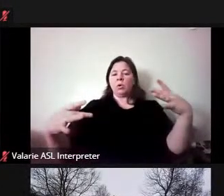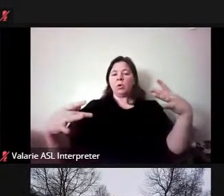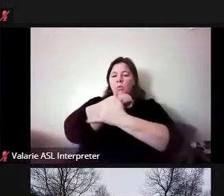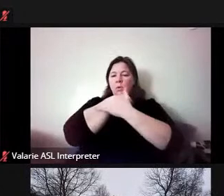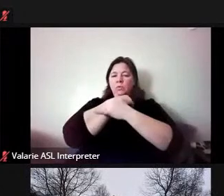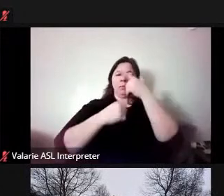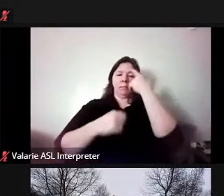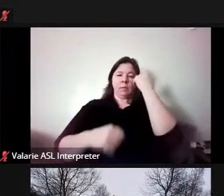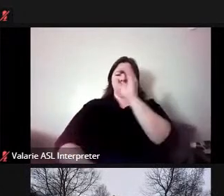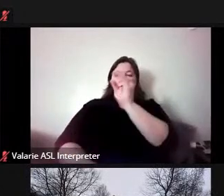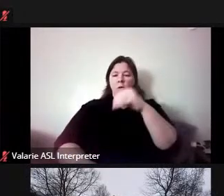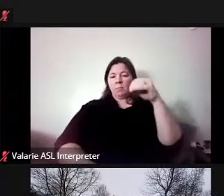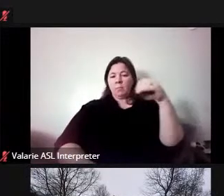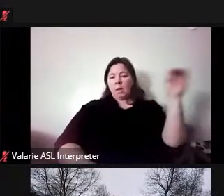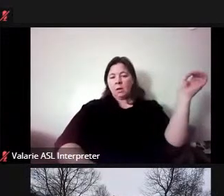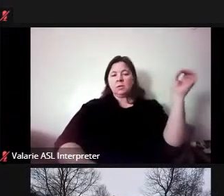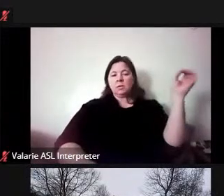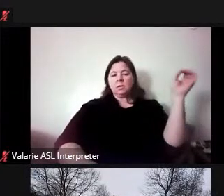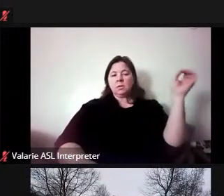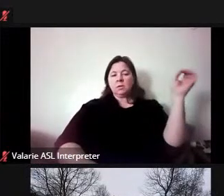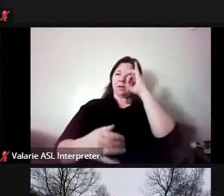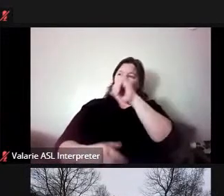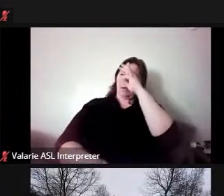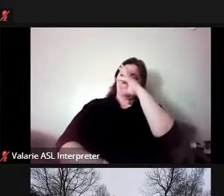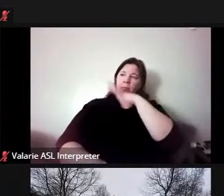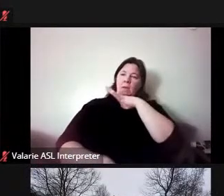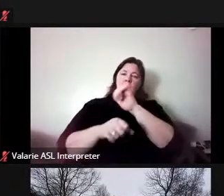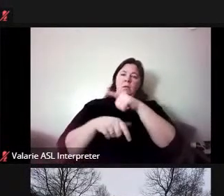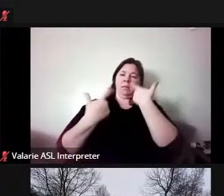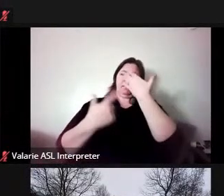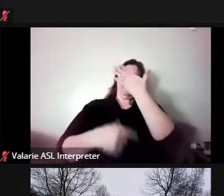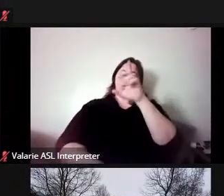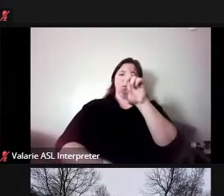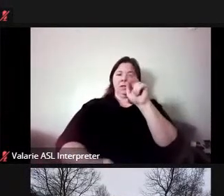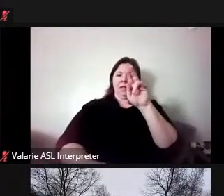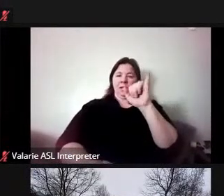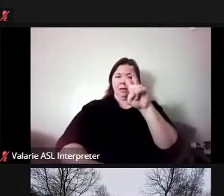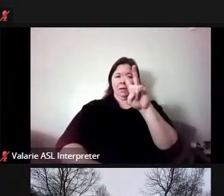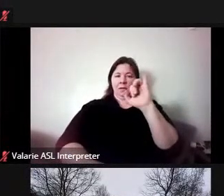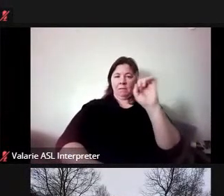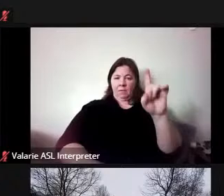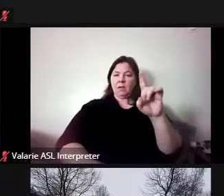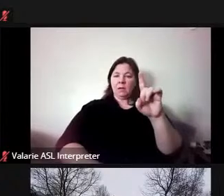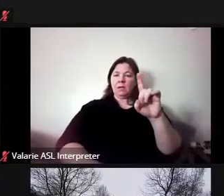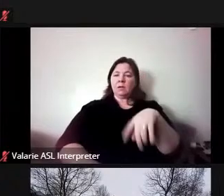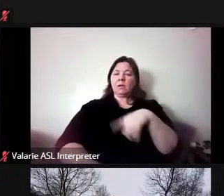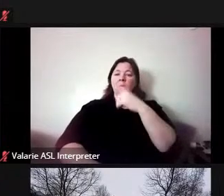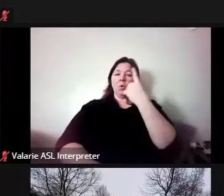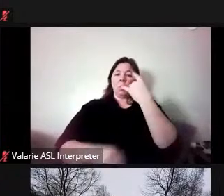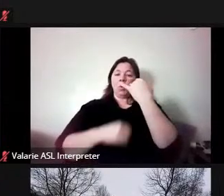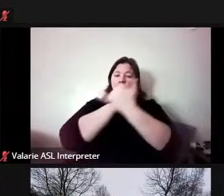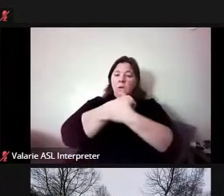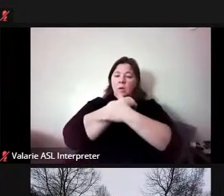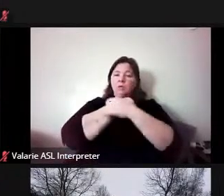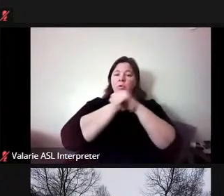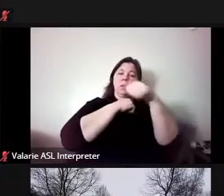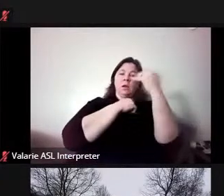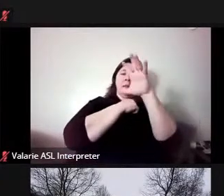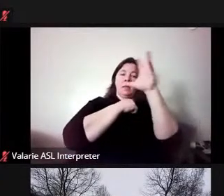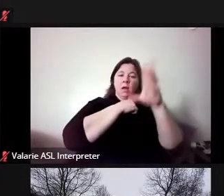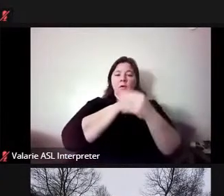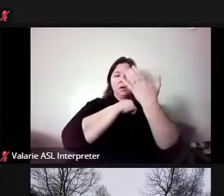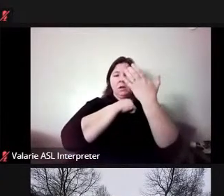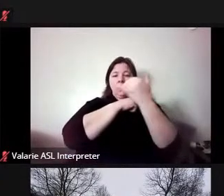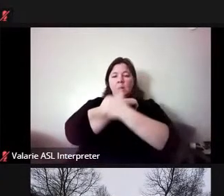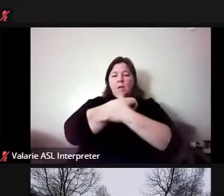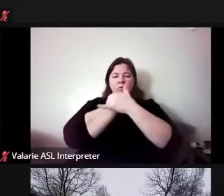Onpassive because of David Bacall and what he's doing there. So we have all these tiny countries, even one country, another African country. I